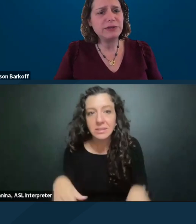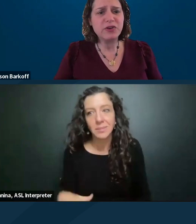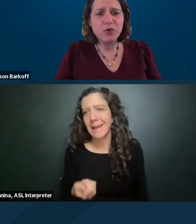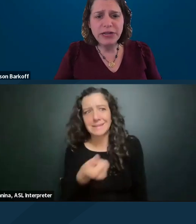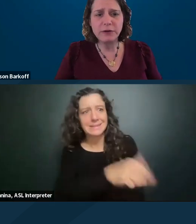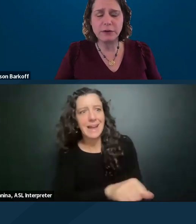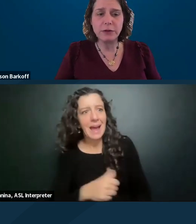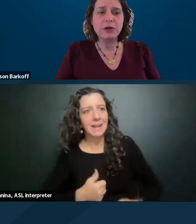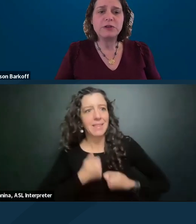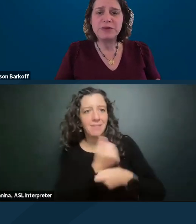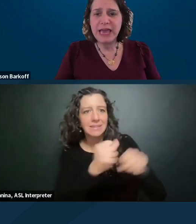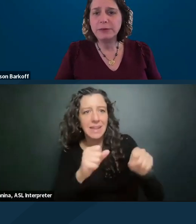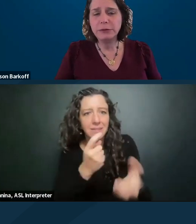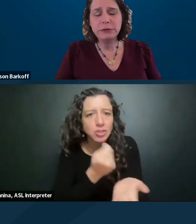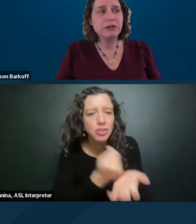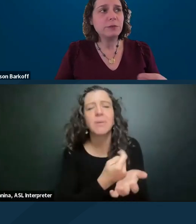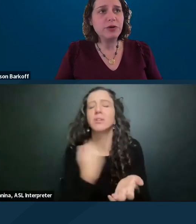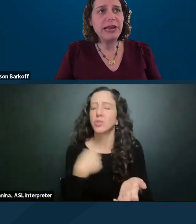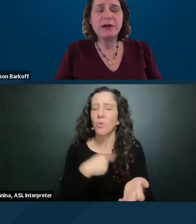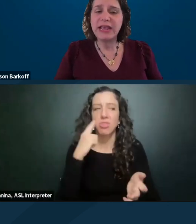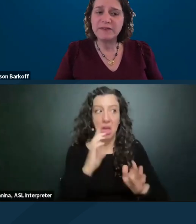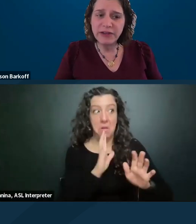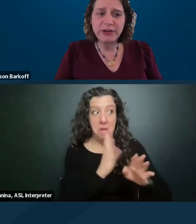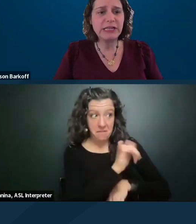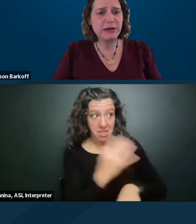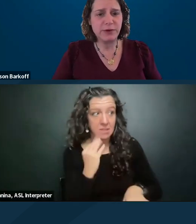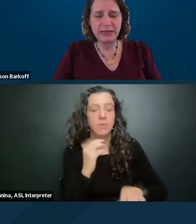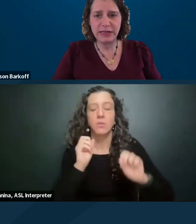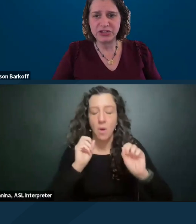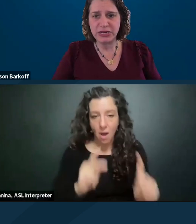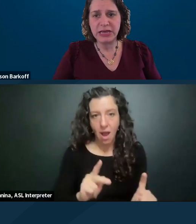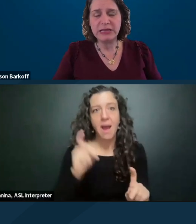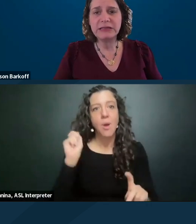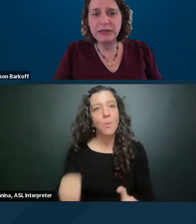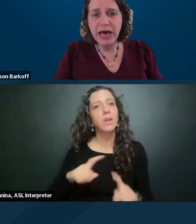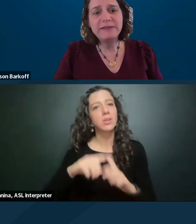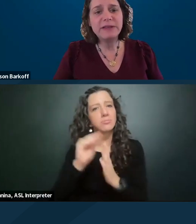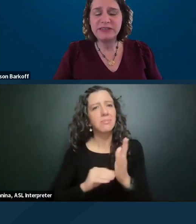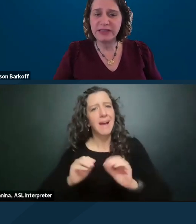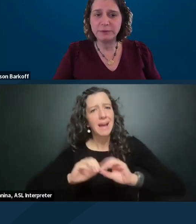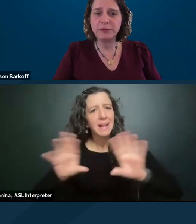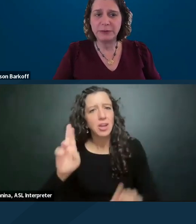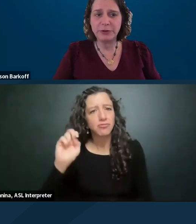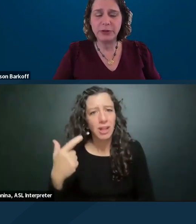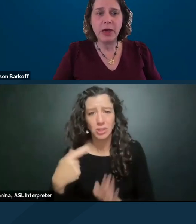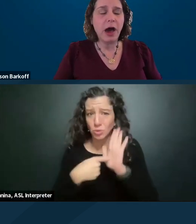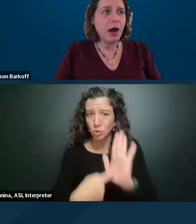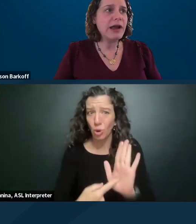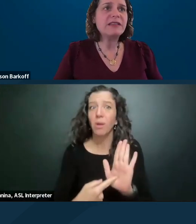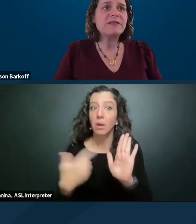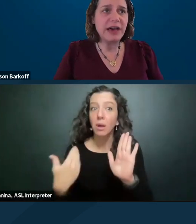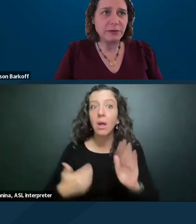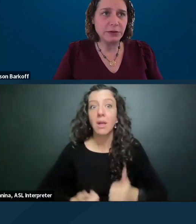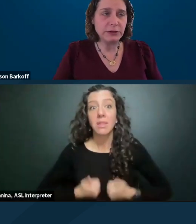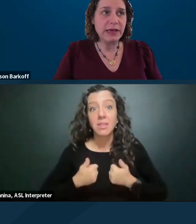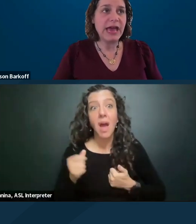we thought it was critical to be able to put out a very clear regulation that the lives of disabled people